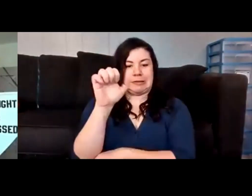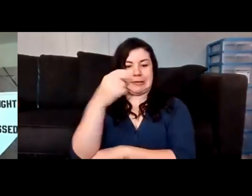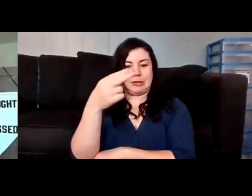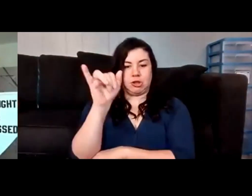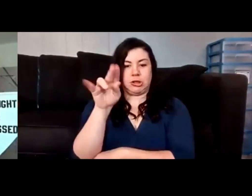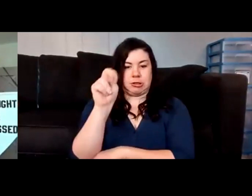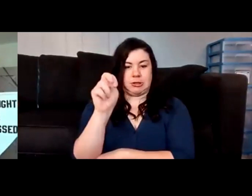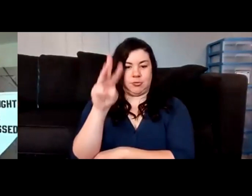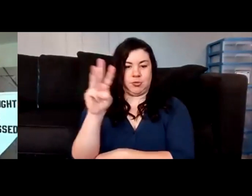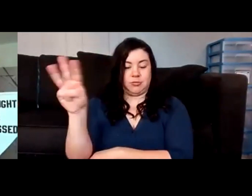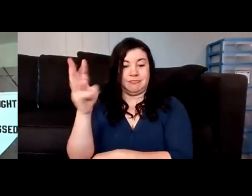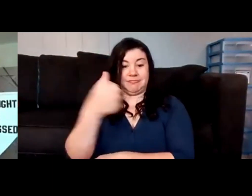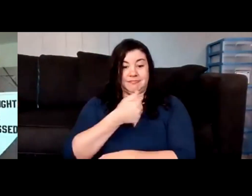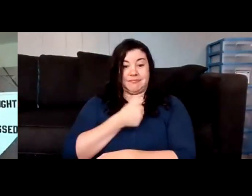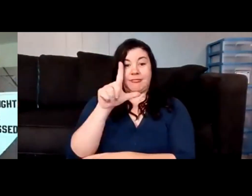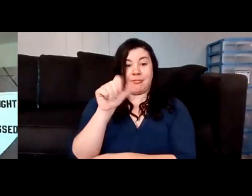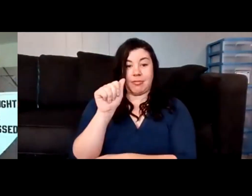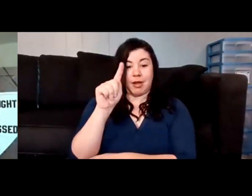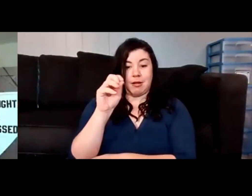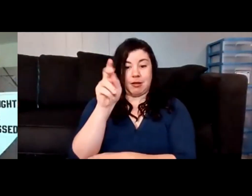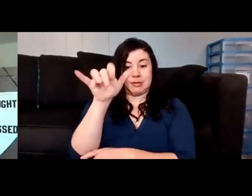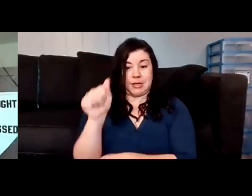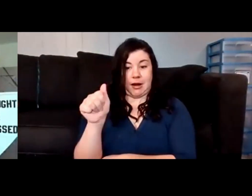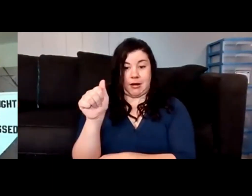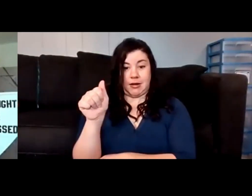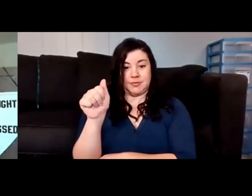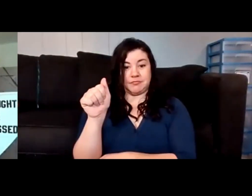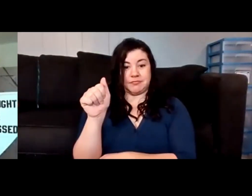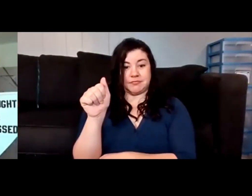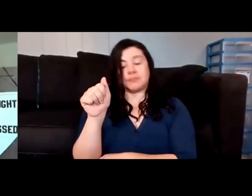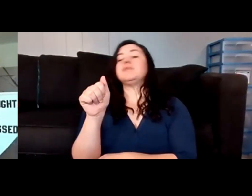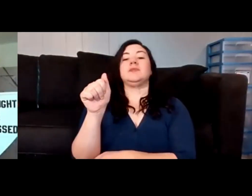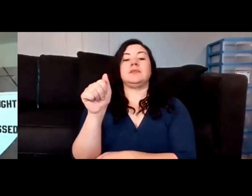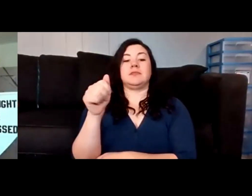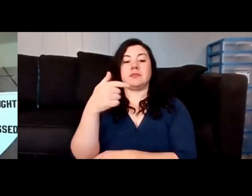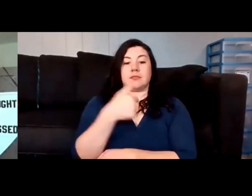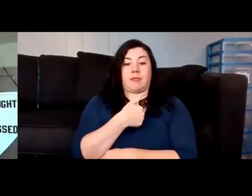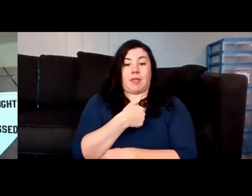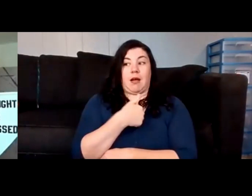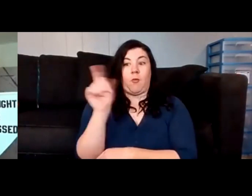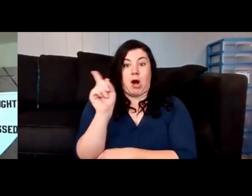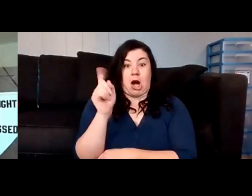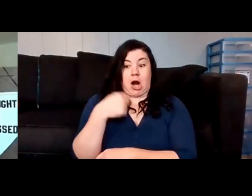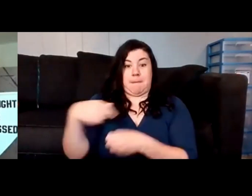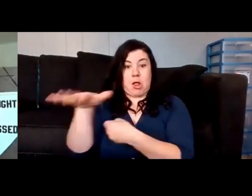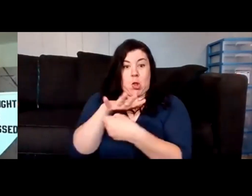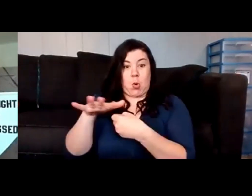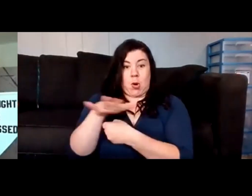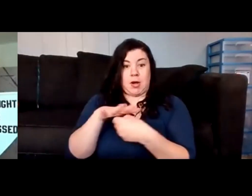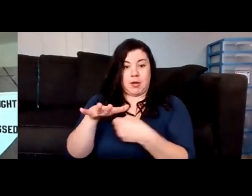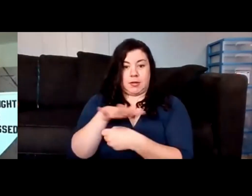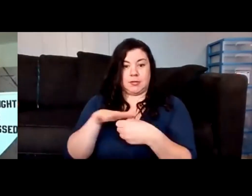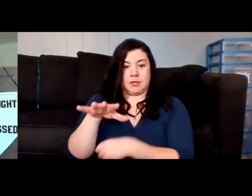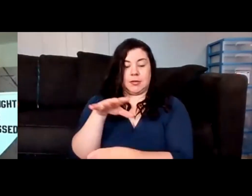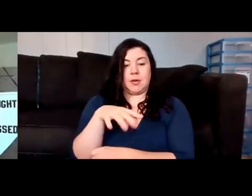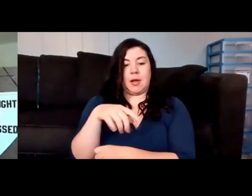I am Tanya S. Autry, and I am joining you today from the ancestral lands of the Erie and the